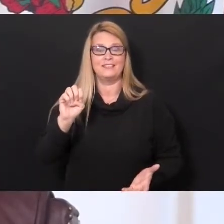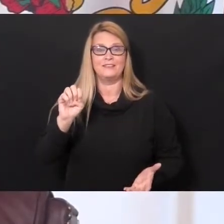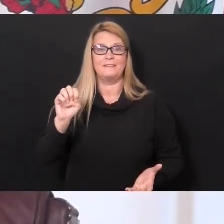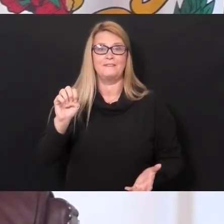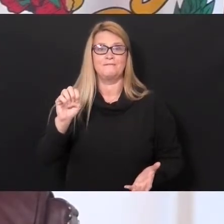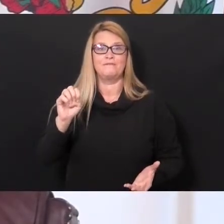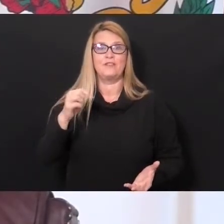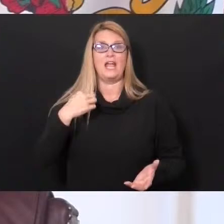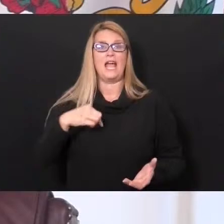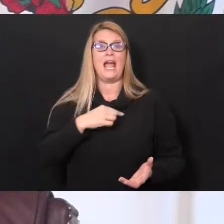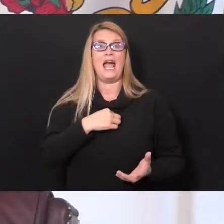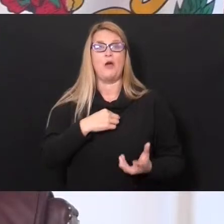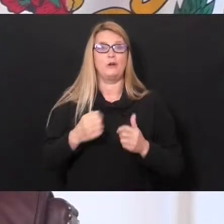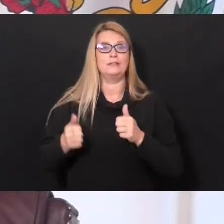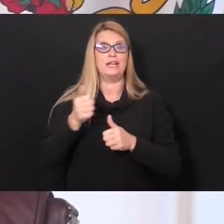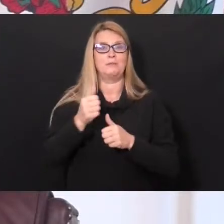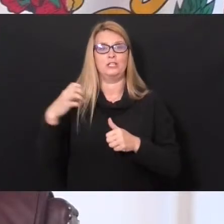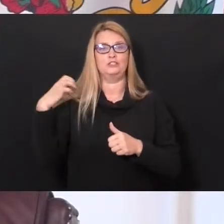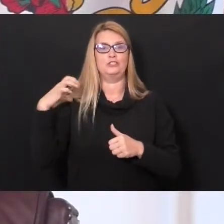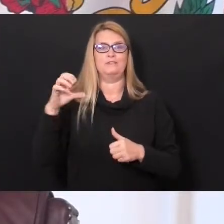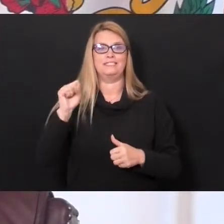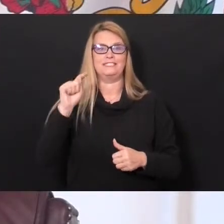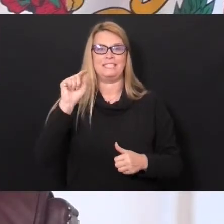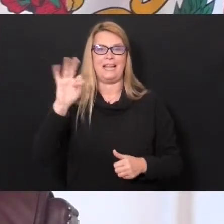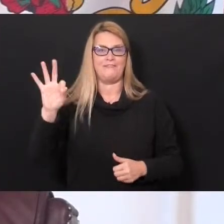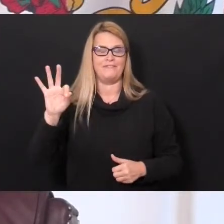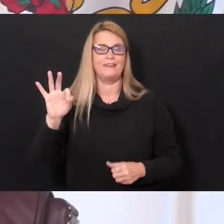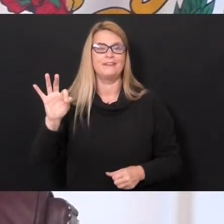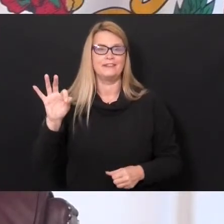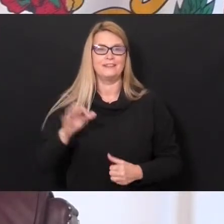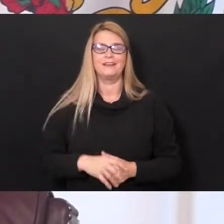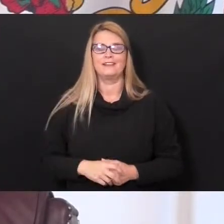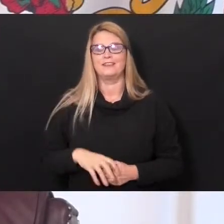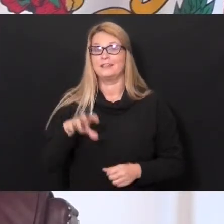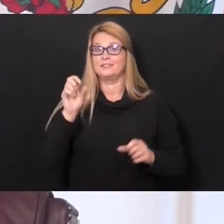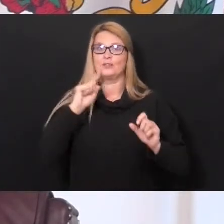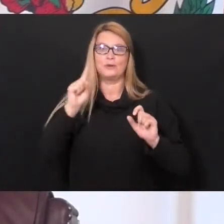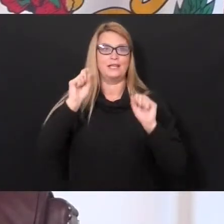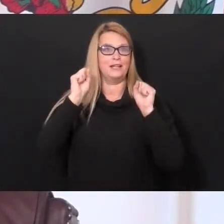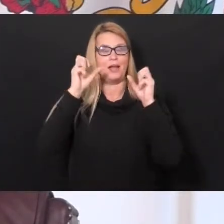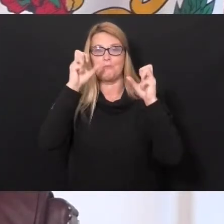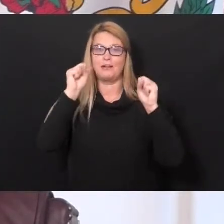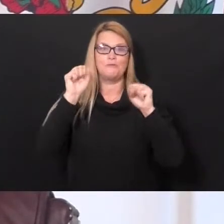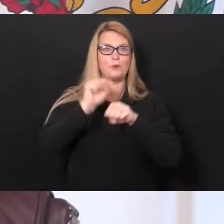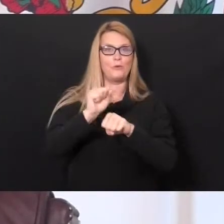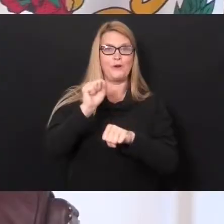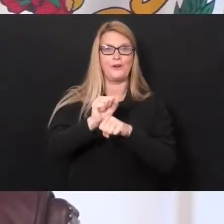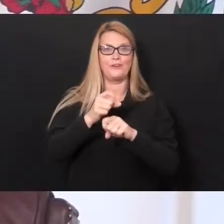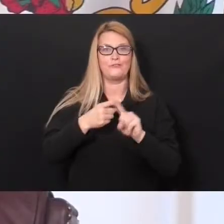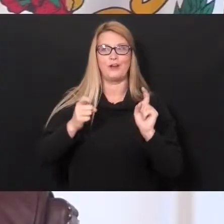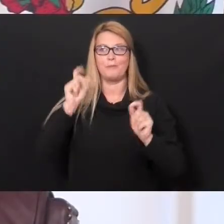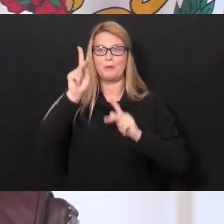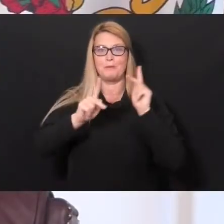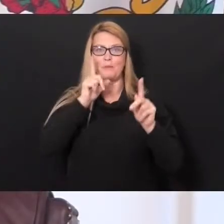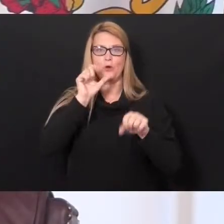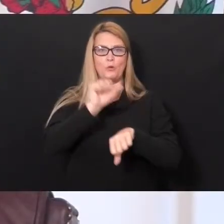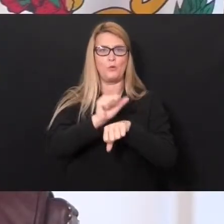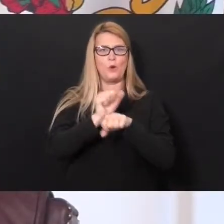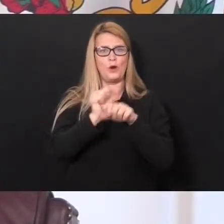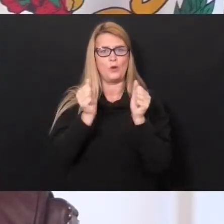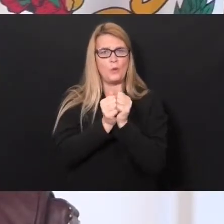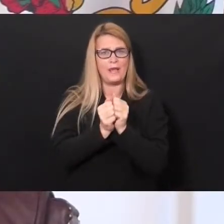our Deputy Chief of Staff. And unbelievable work from all the people that work, around me and